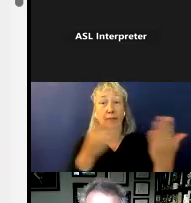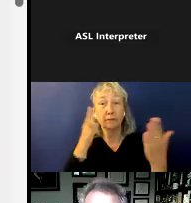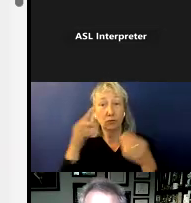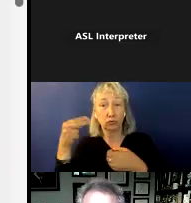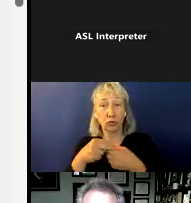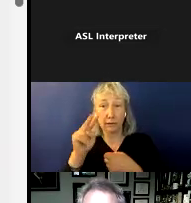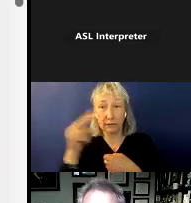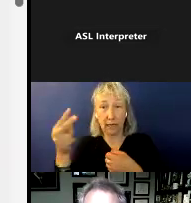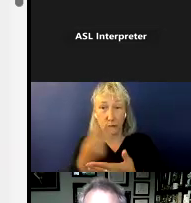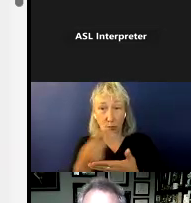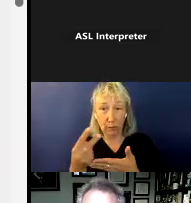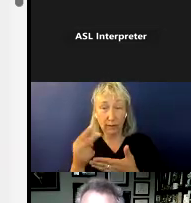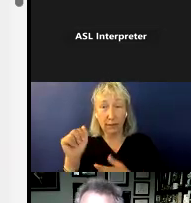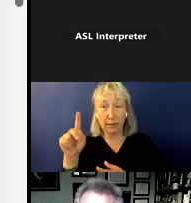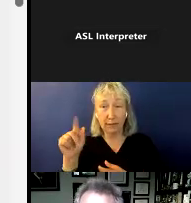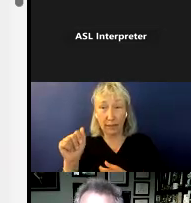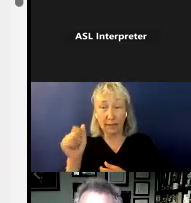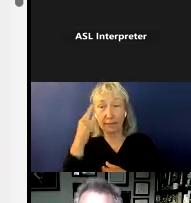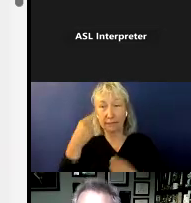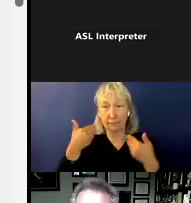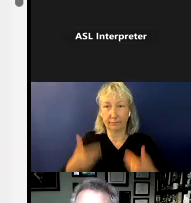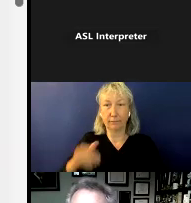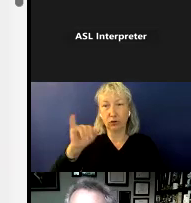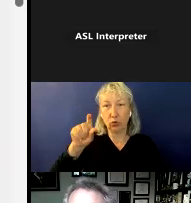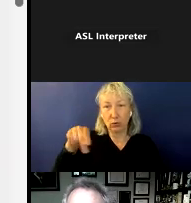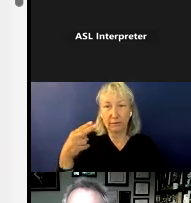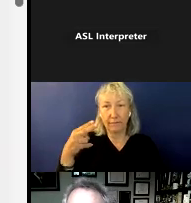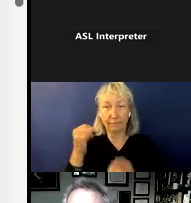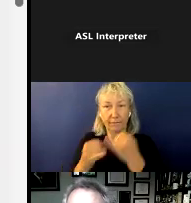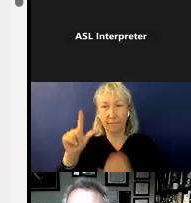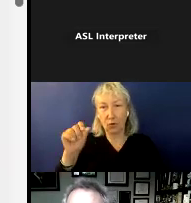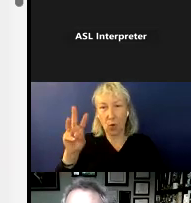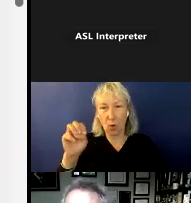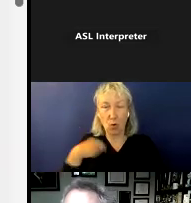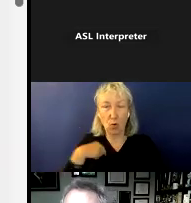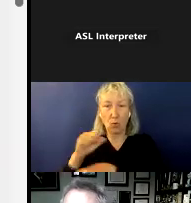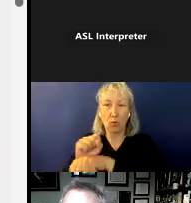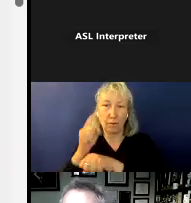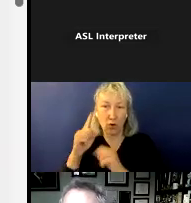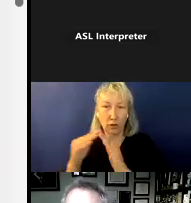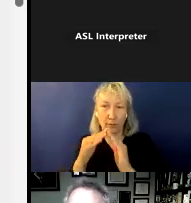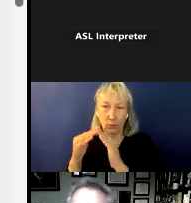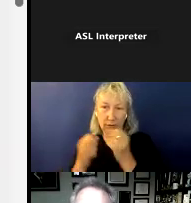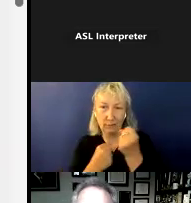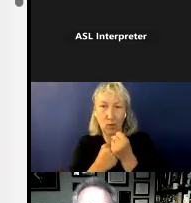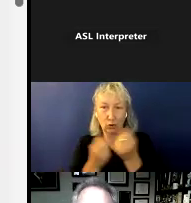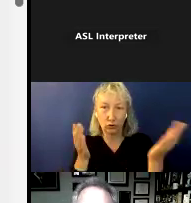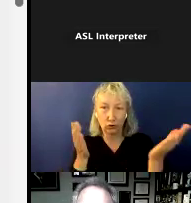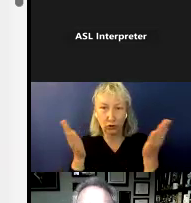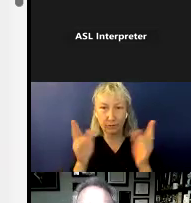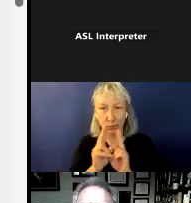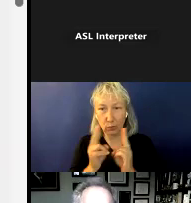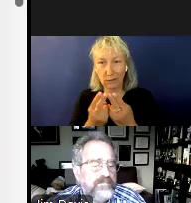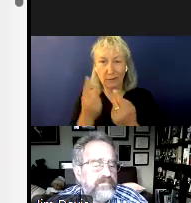celebration. I'm Joseph Lowe. I work for the Community Service and Supports Unit within Aging People